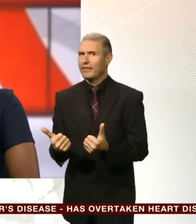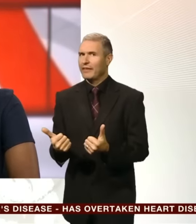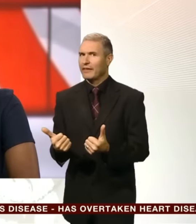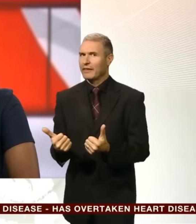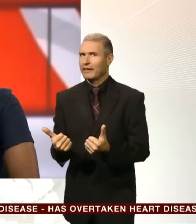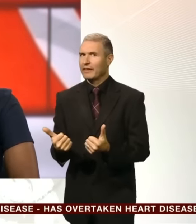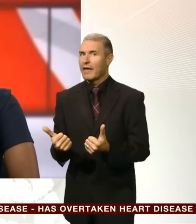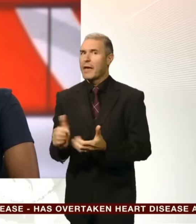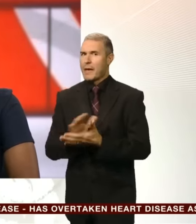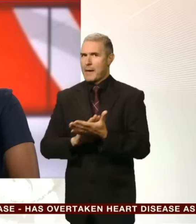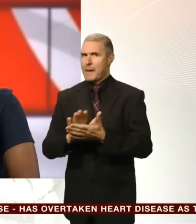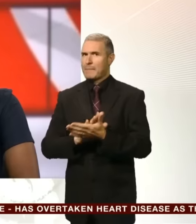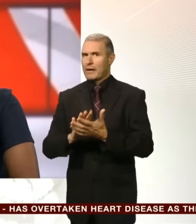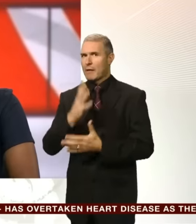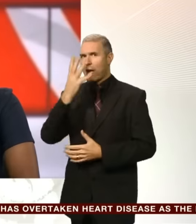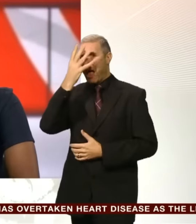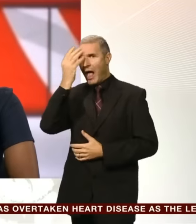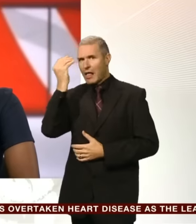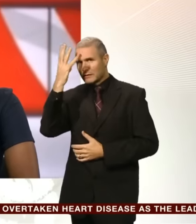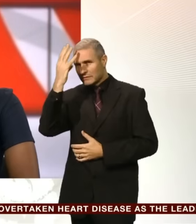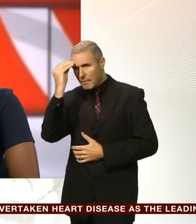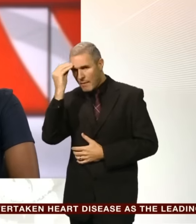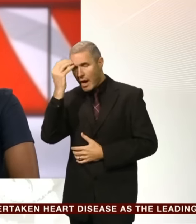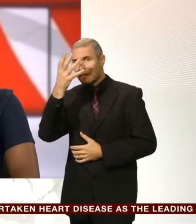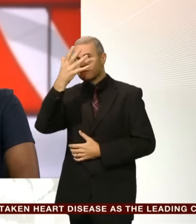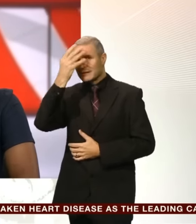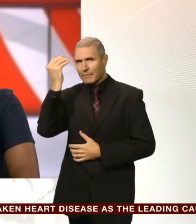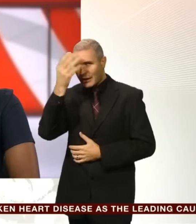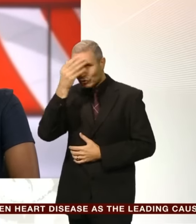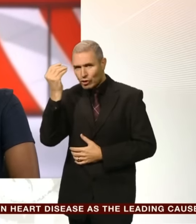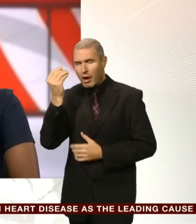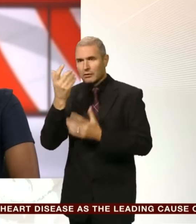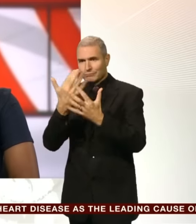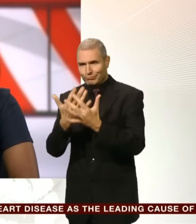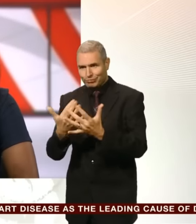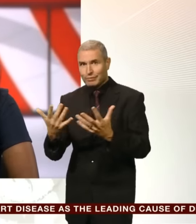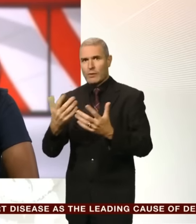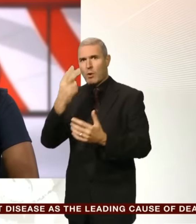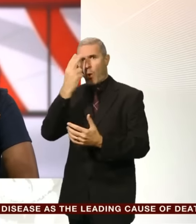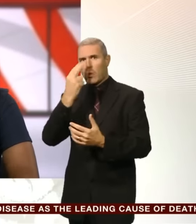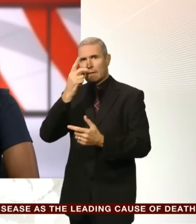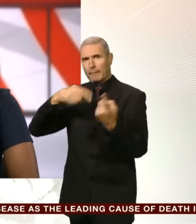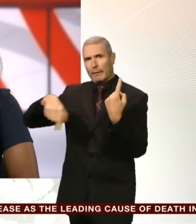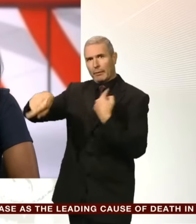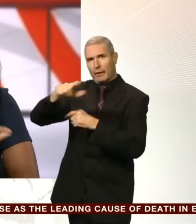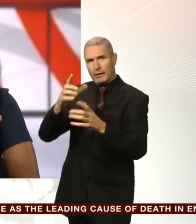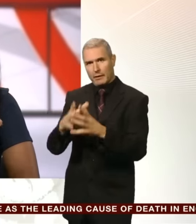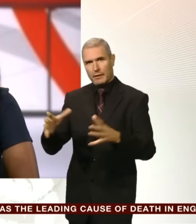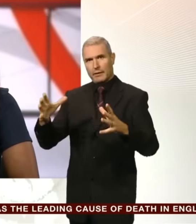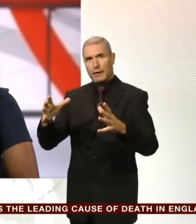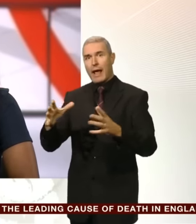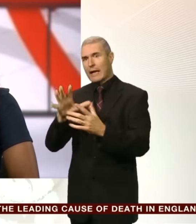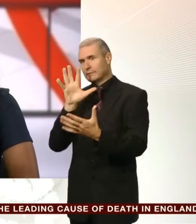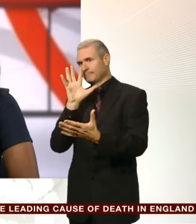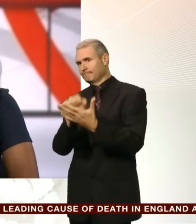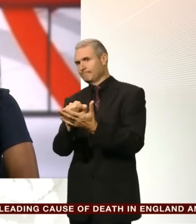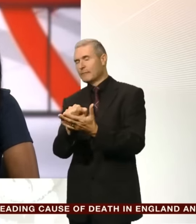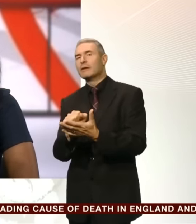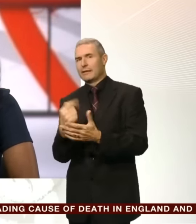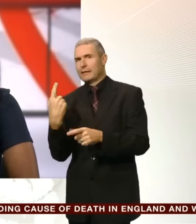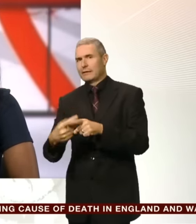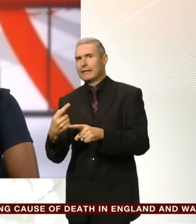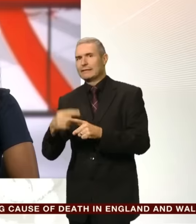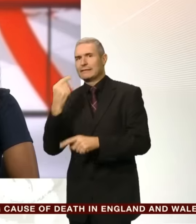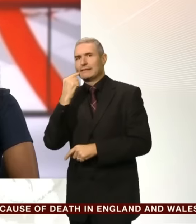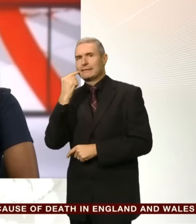now picking up things like Alzheimer's and dementia in greater numbers. Doctors have also got better at spotting dementia, and there has